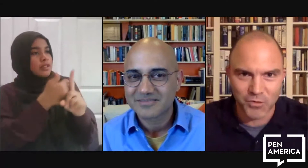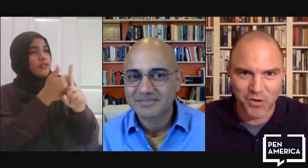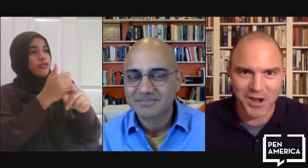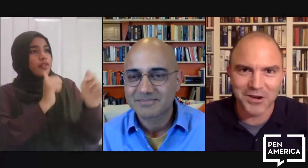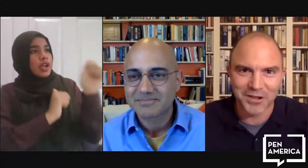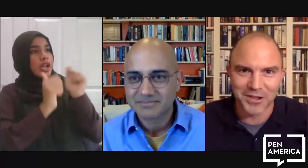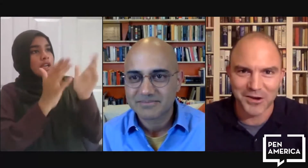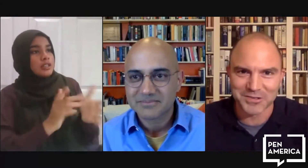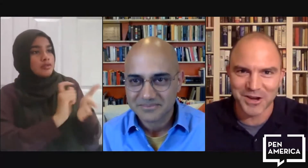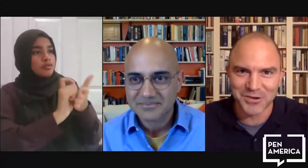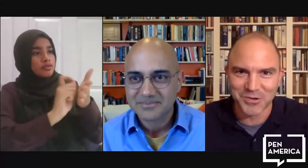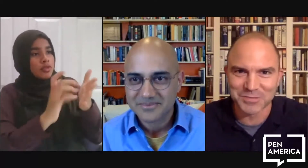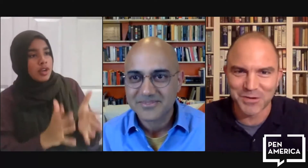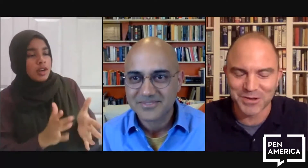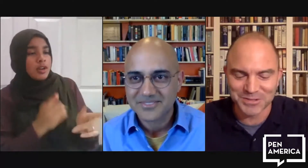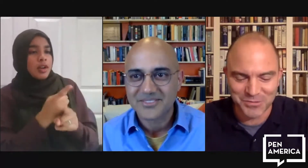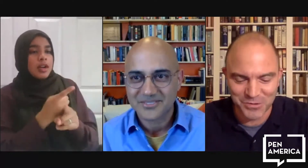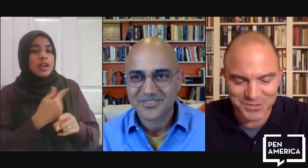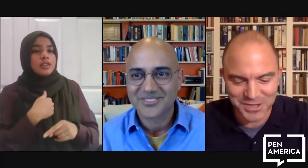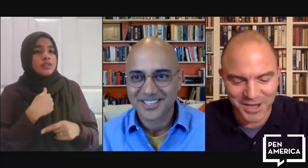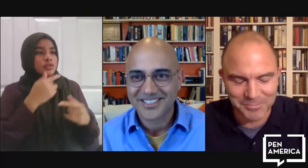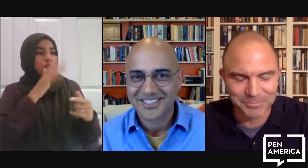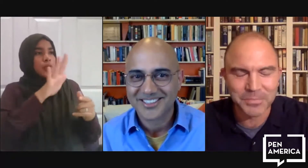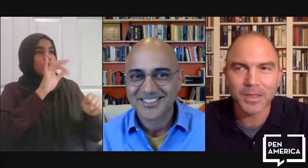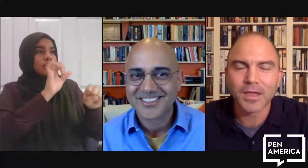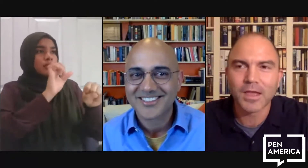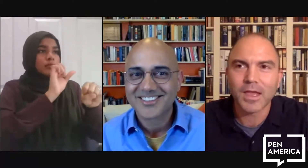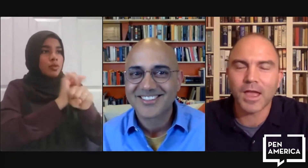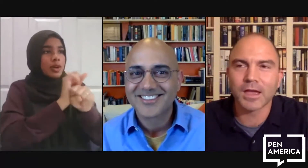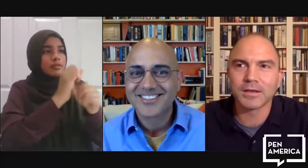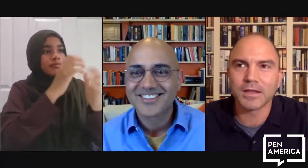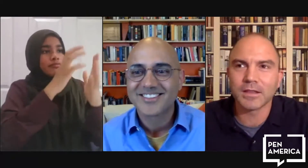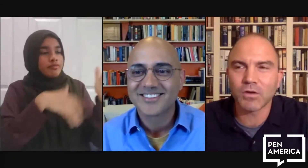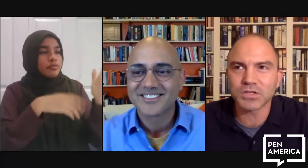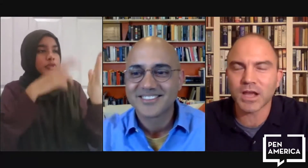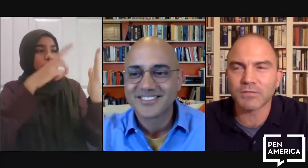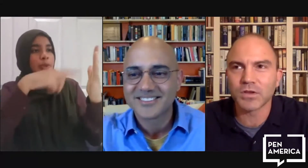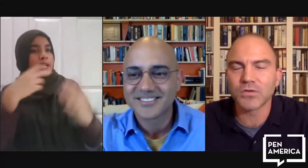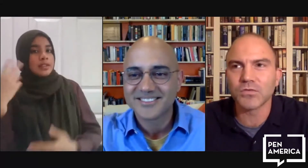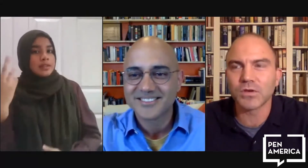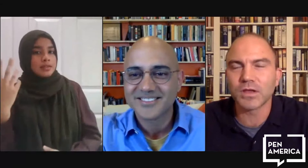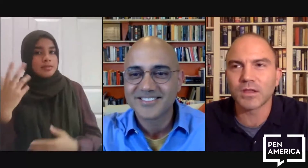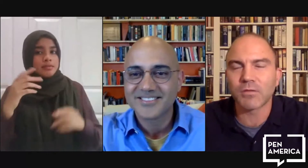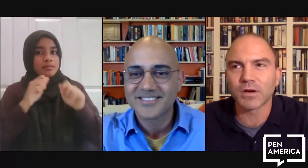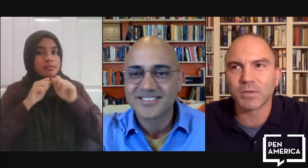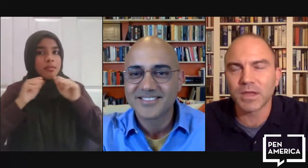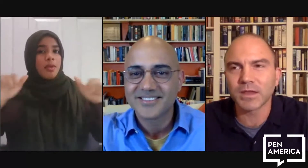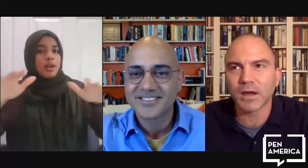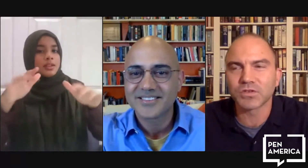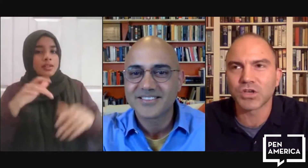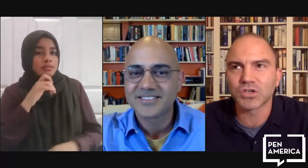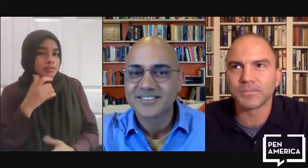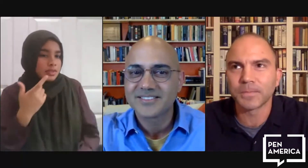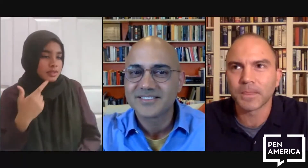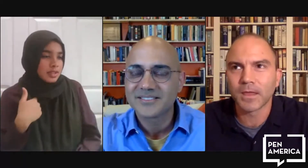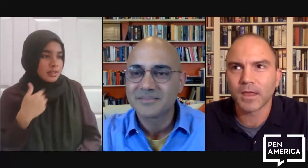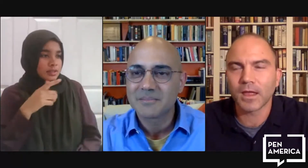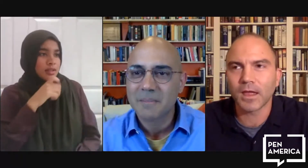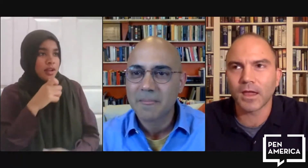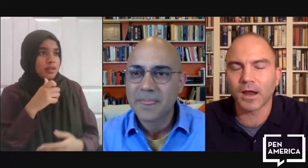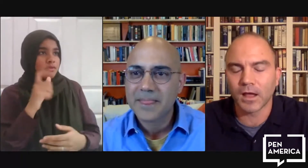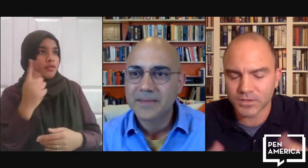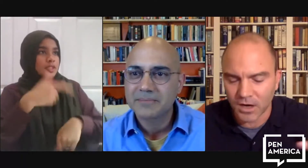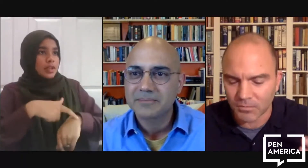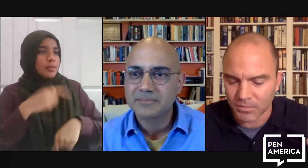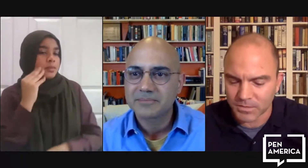work read aloud is not a new experience, of course. Right. And the question I had for you that I wanted to begin the conversation,